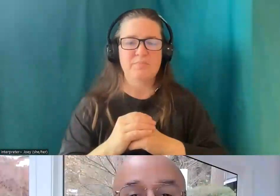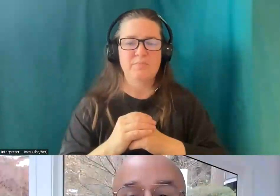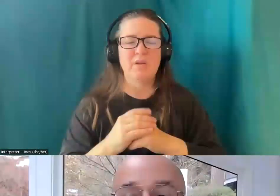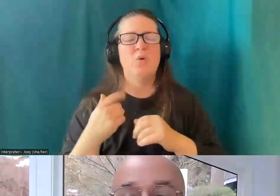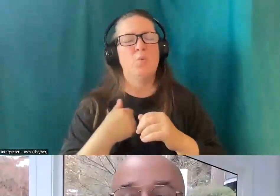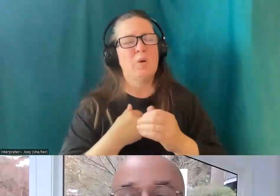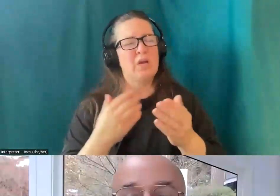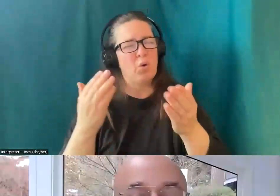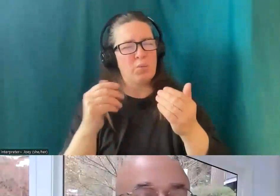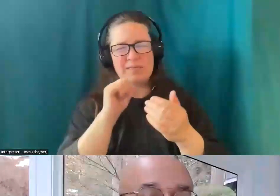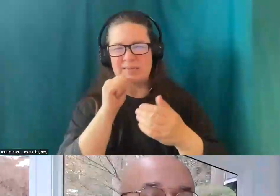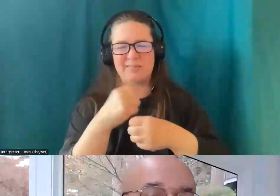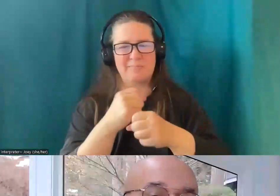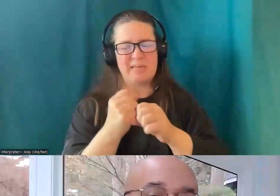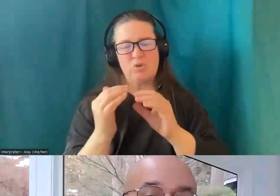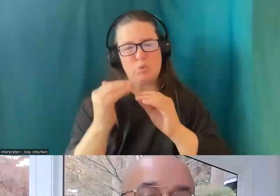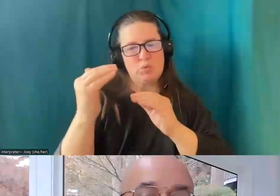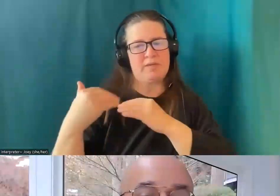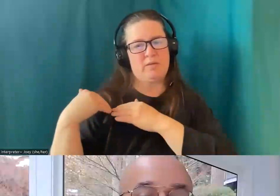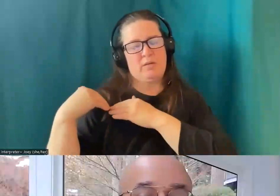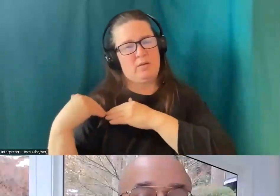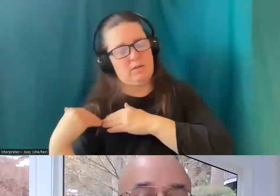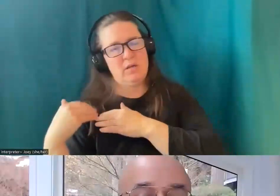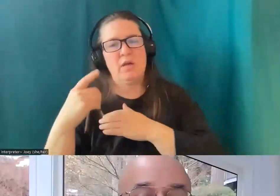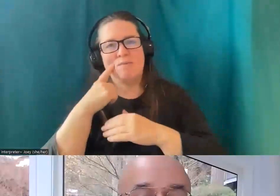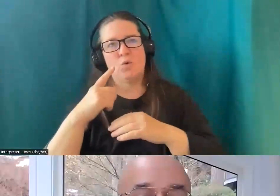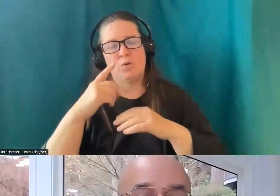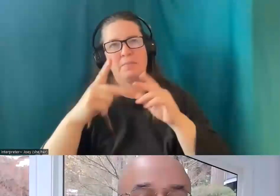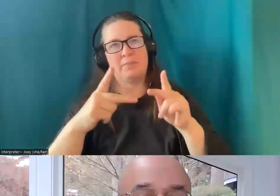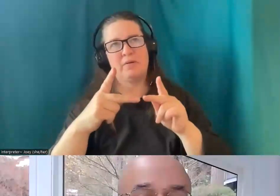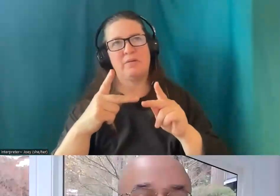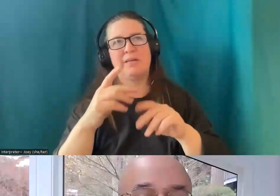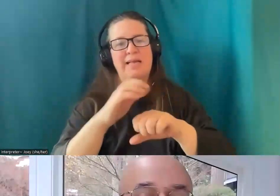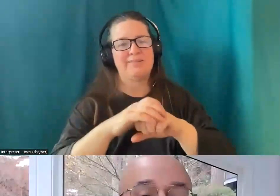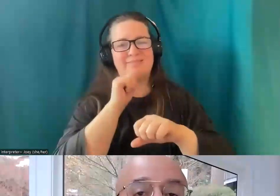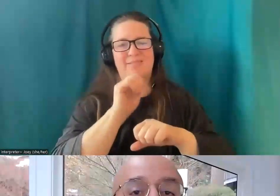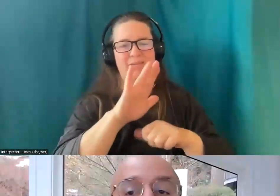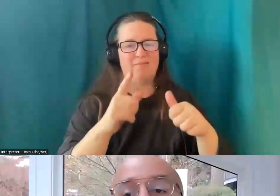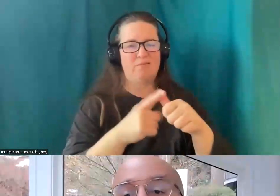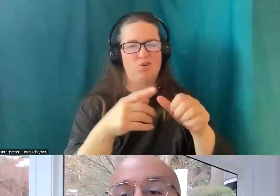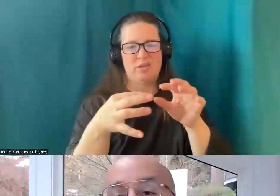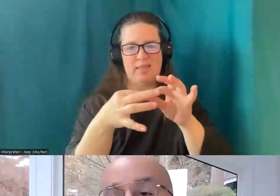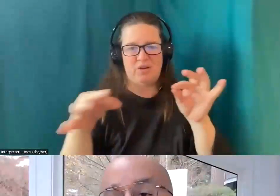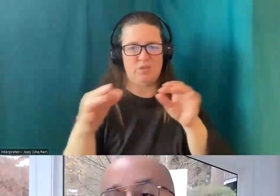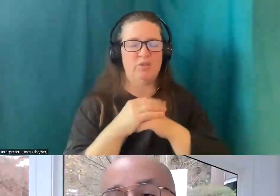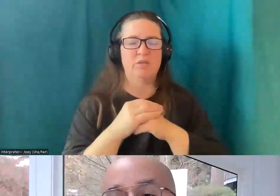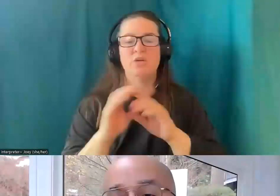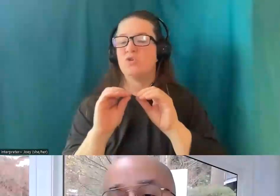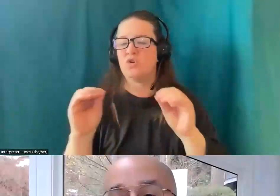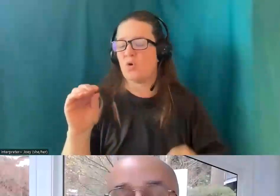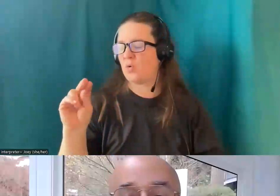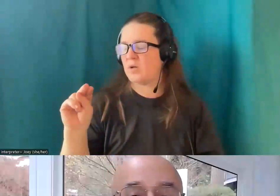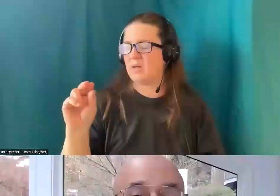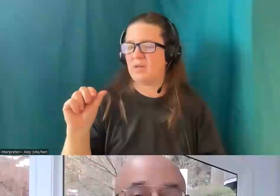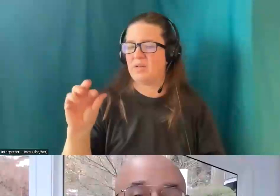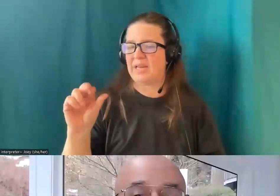create unreasonable burdens for those for whom English is not their first language. There are no narrative questions that will be scored. So we're hopeful that eliminates